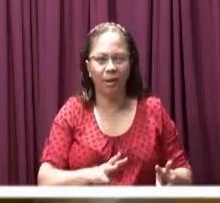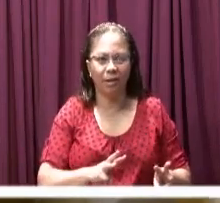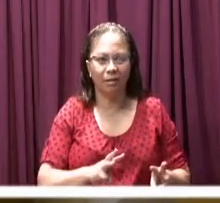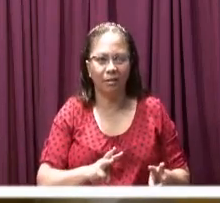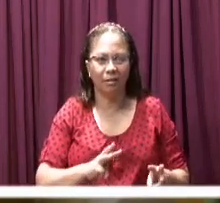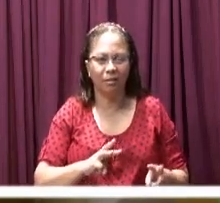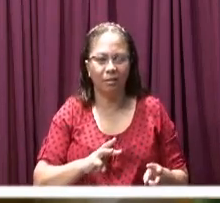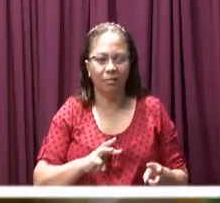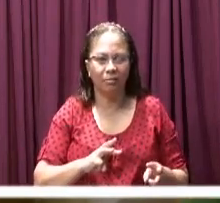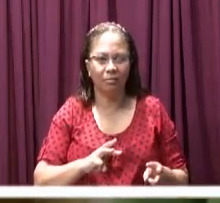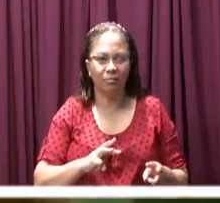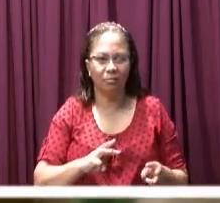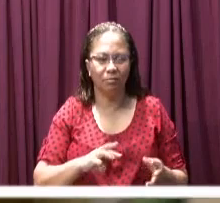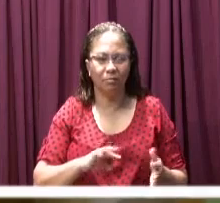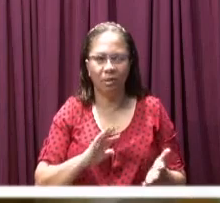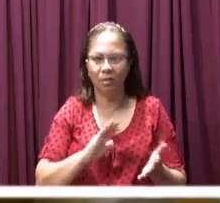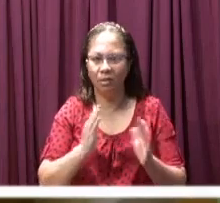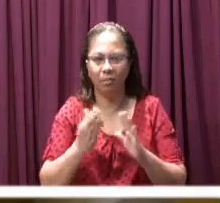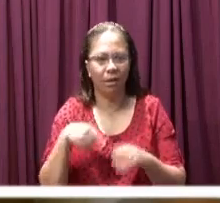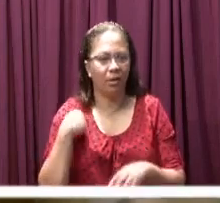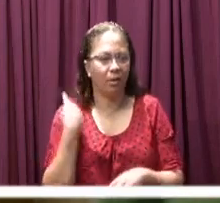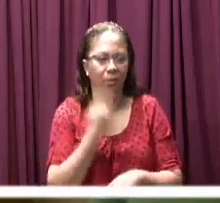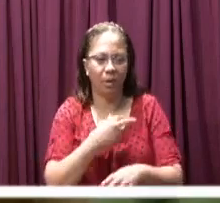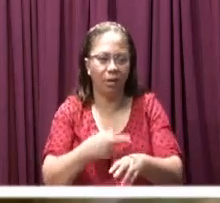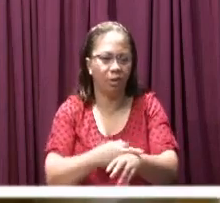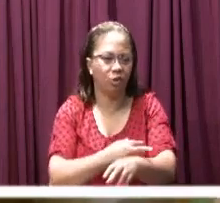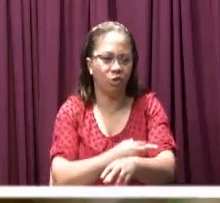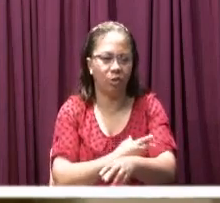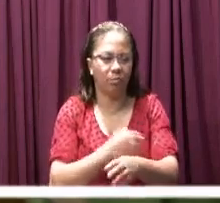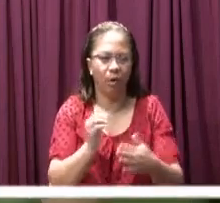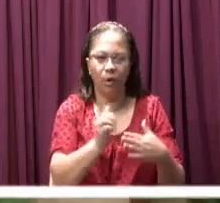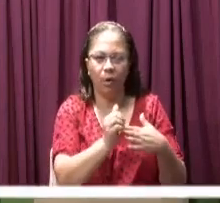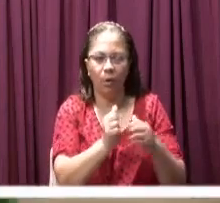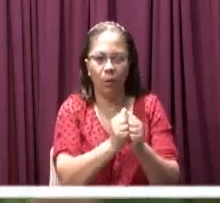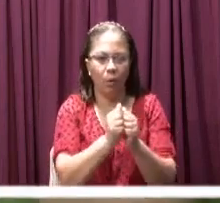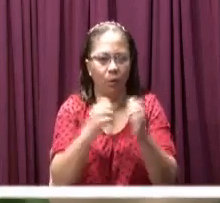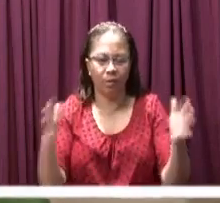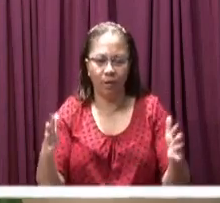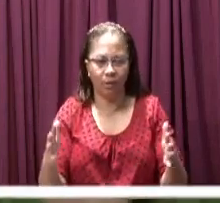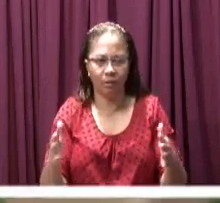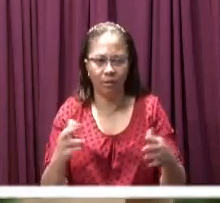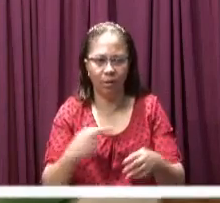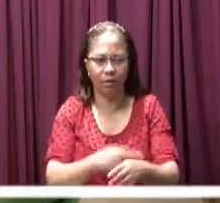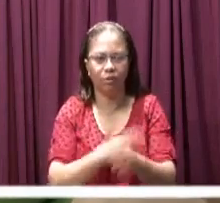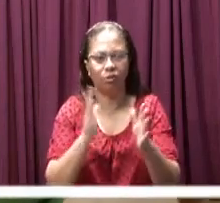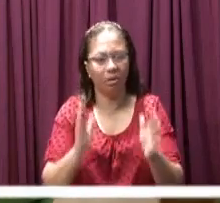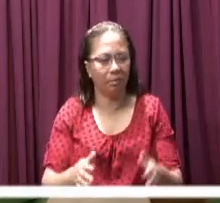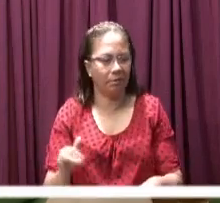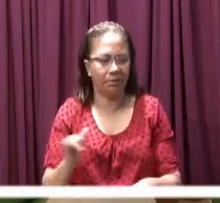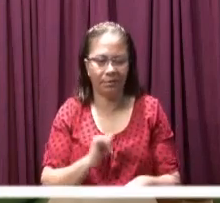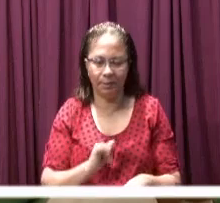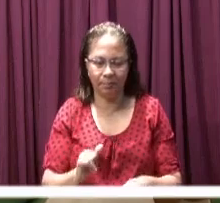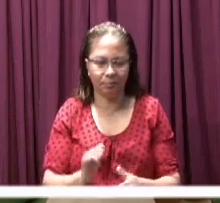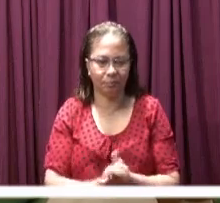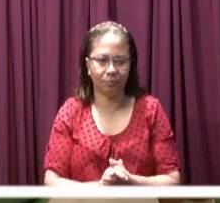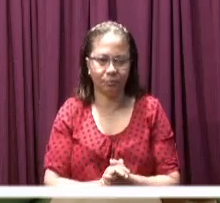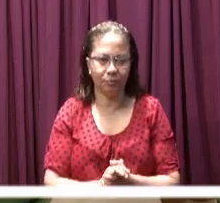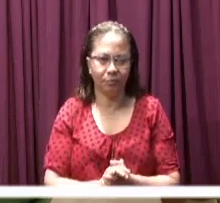shepherd does not have a sheep. It is because the sheep have chosen not to be shepherded.